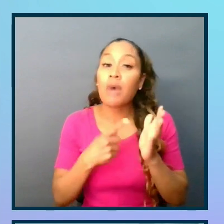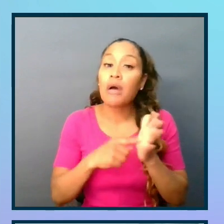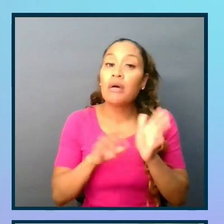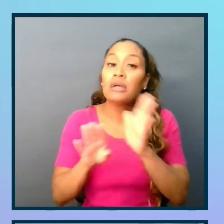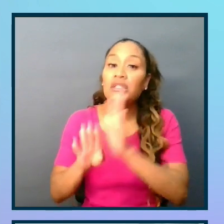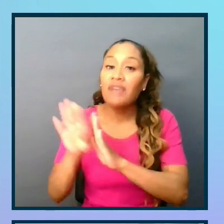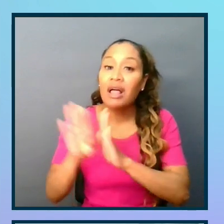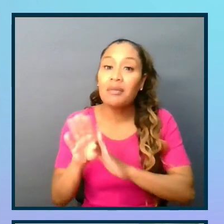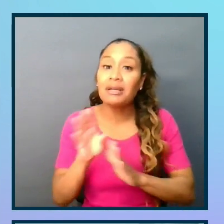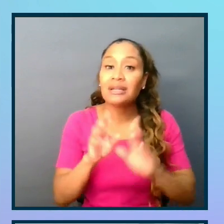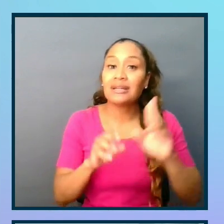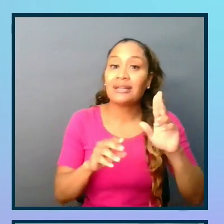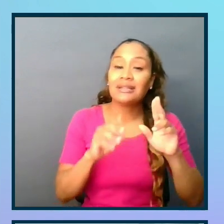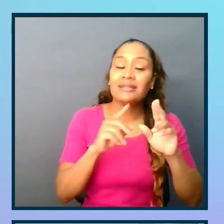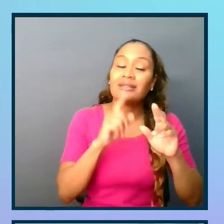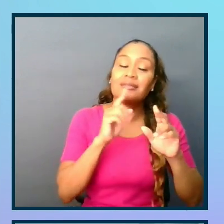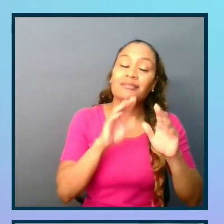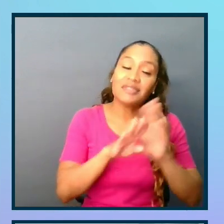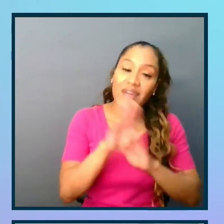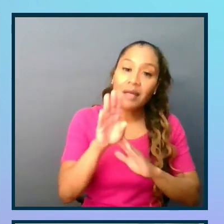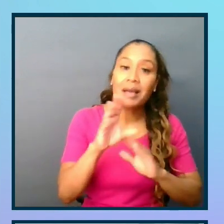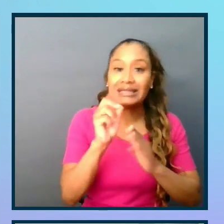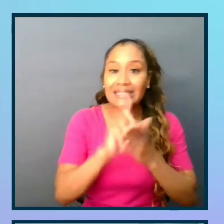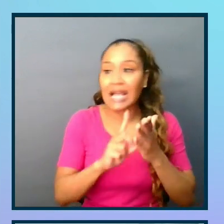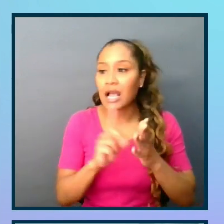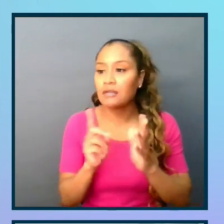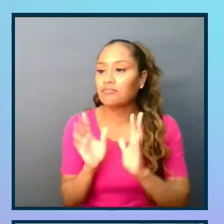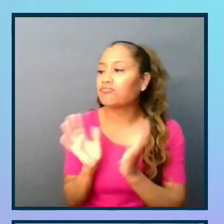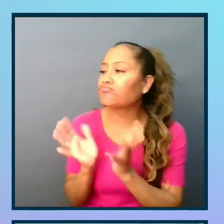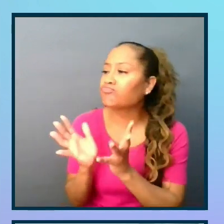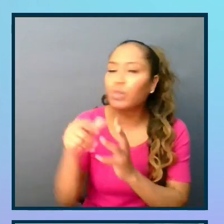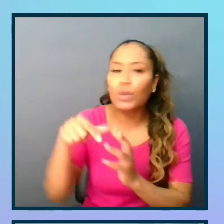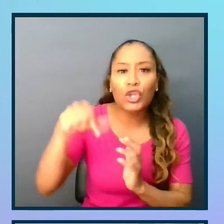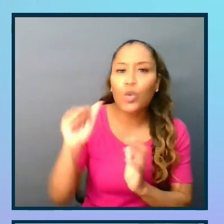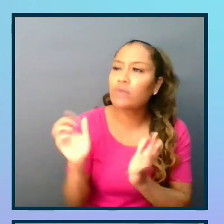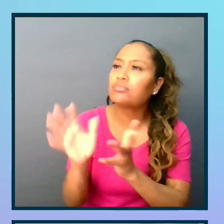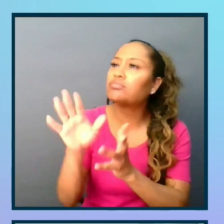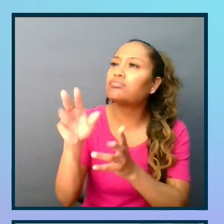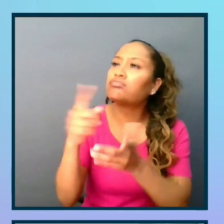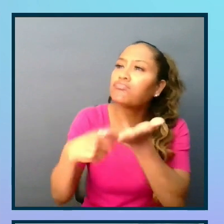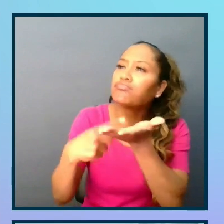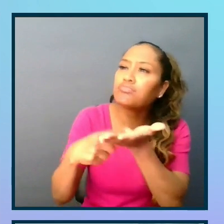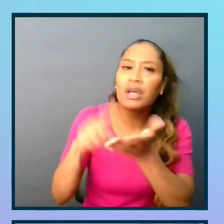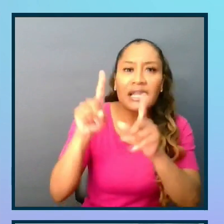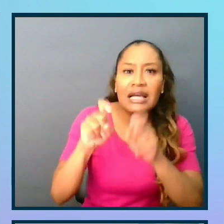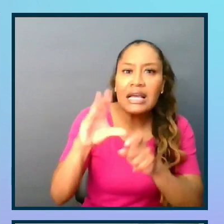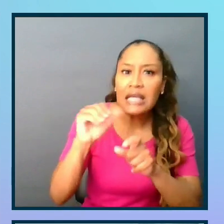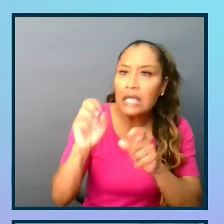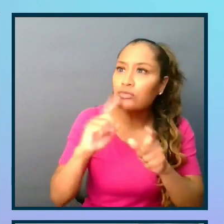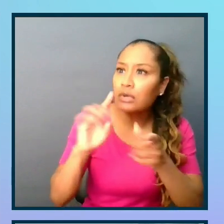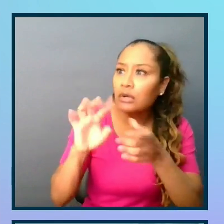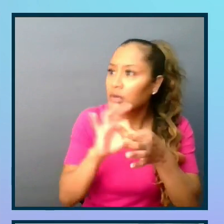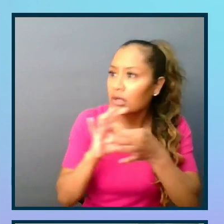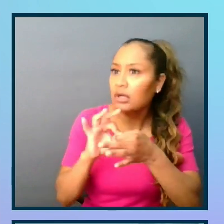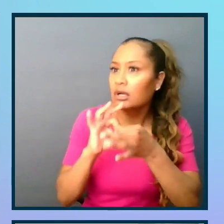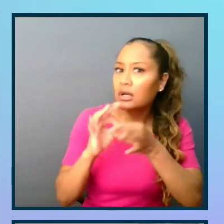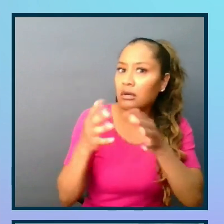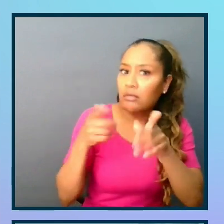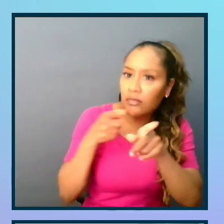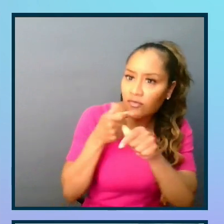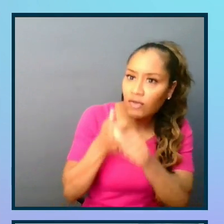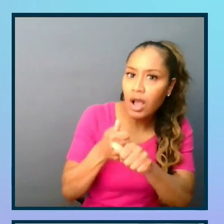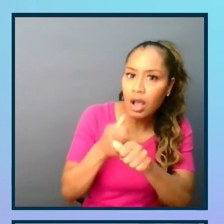get a chance to chat with them afterward and go over those test cases and make sure that they really map together with what the